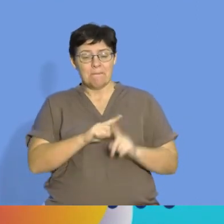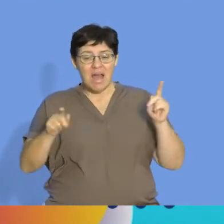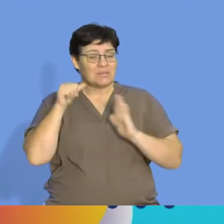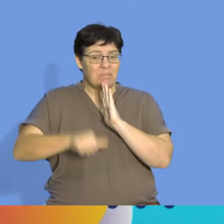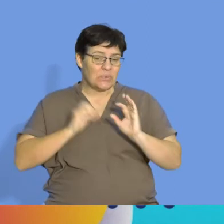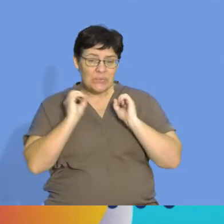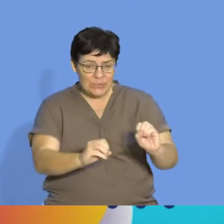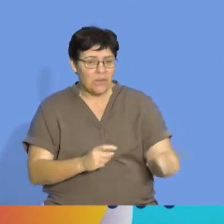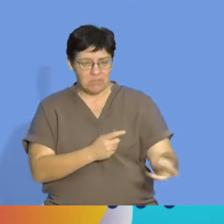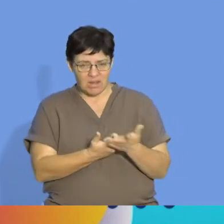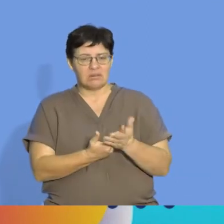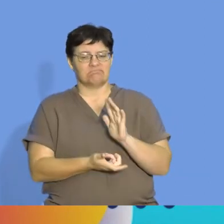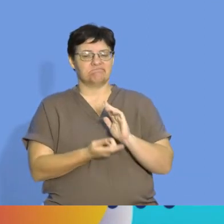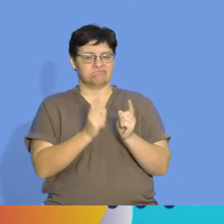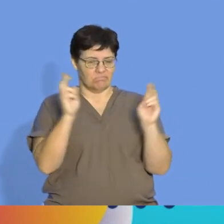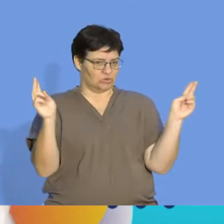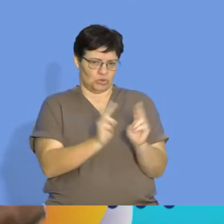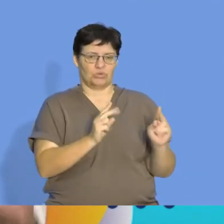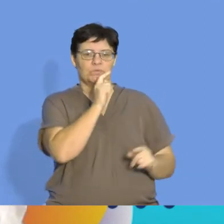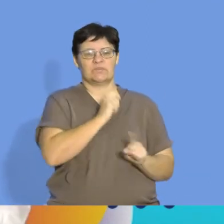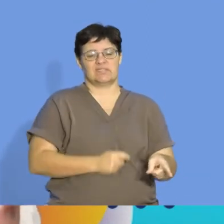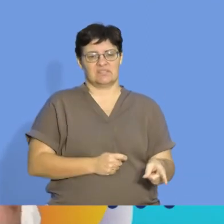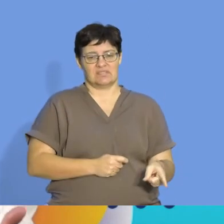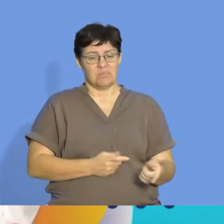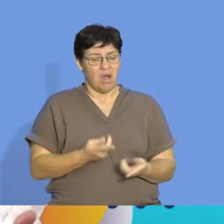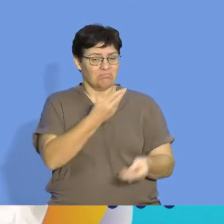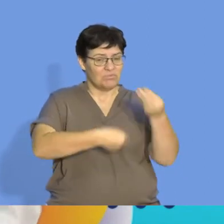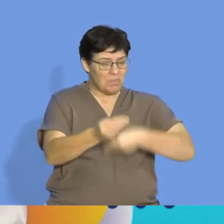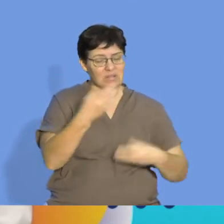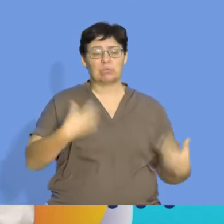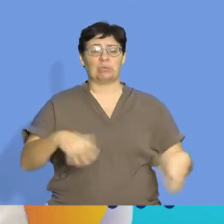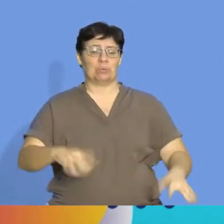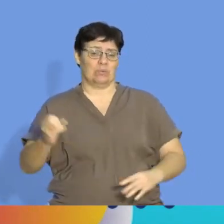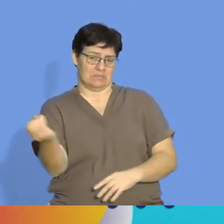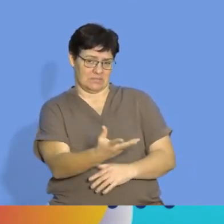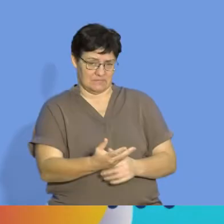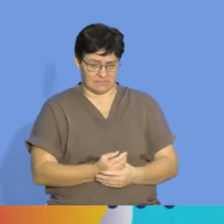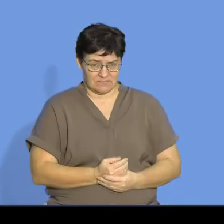obviously, you know, the cost of replacement is very, very expensive.